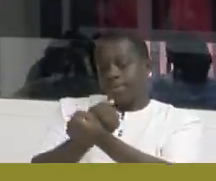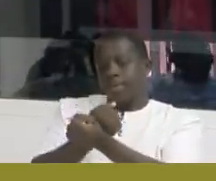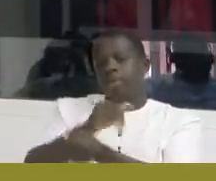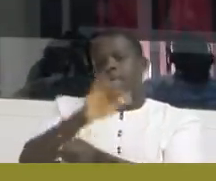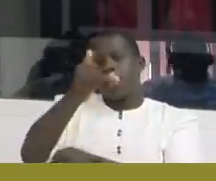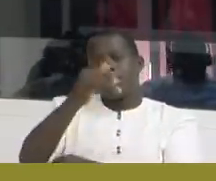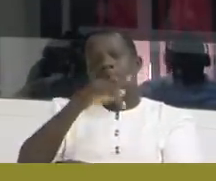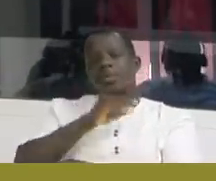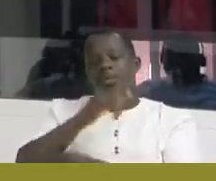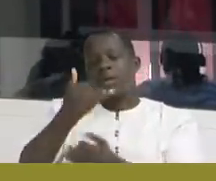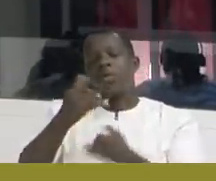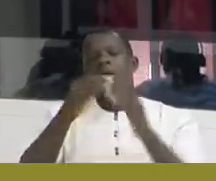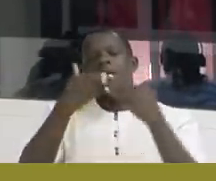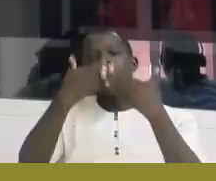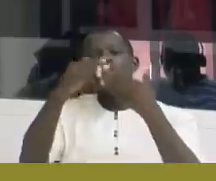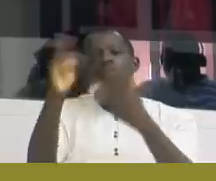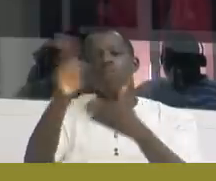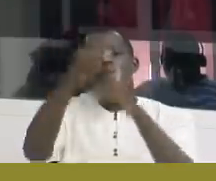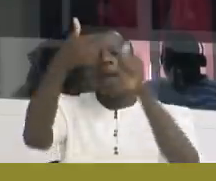Can you tell us what